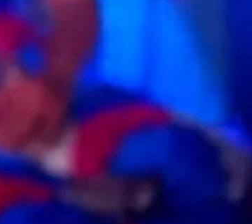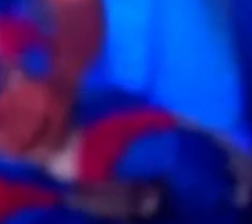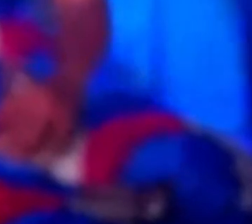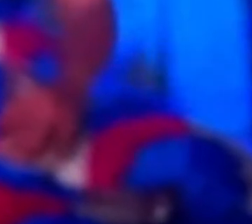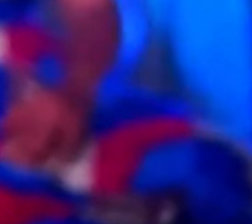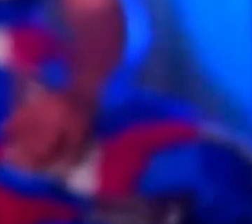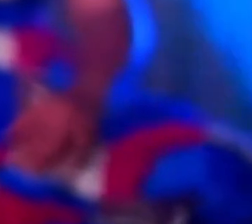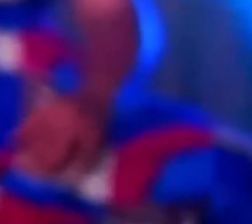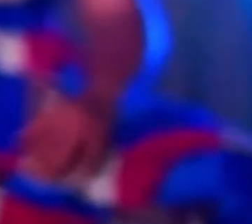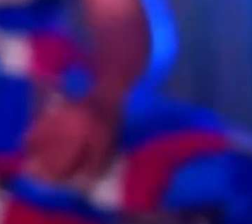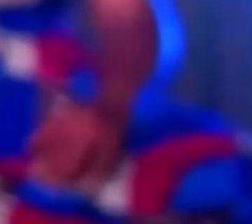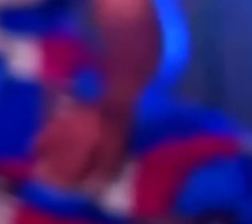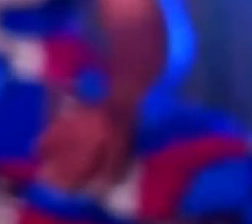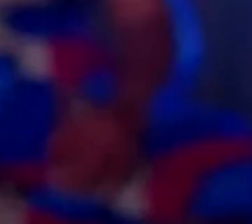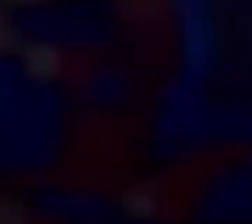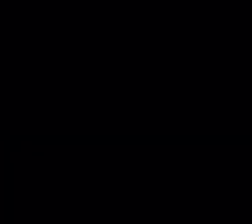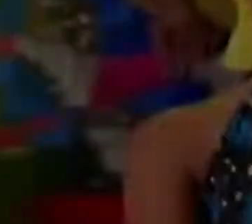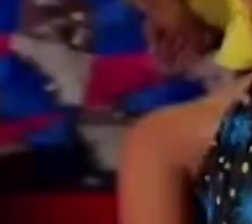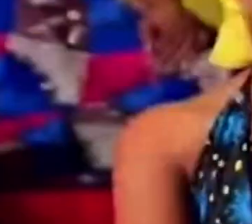ukamusunge wino